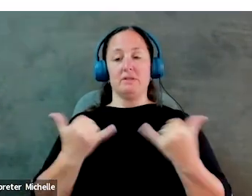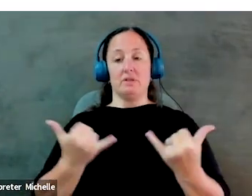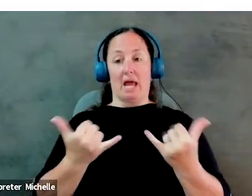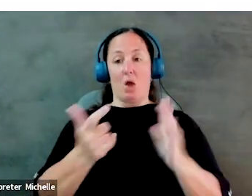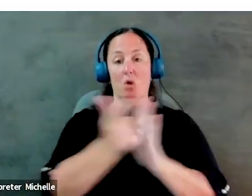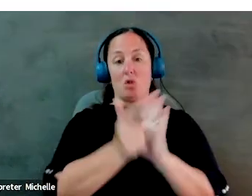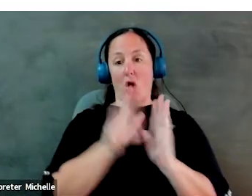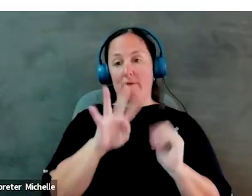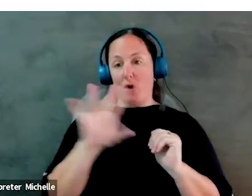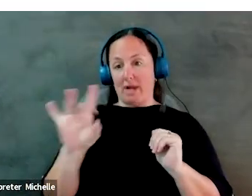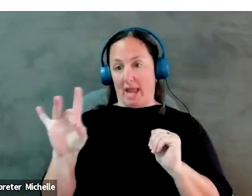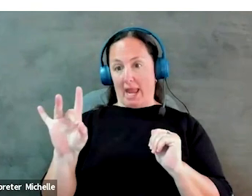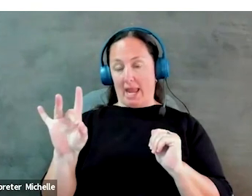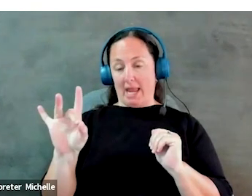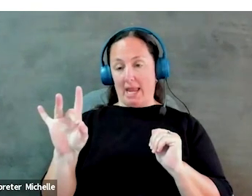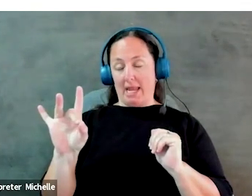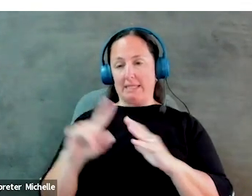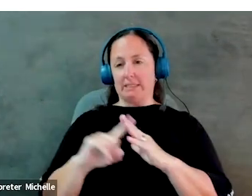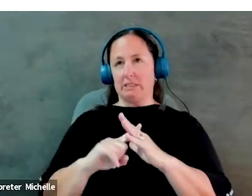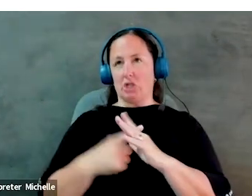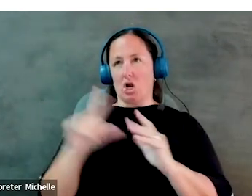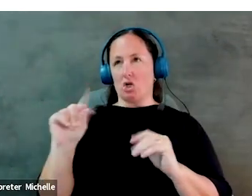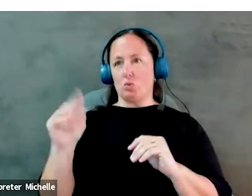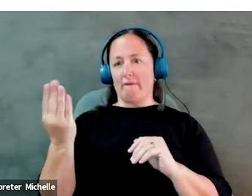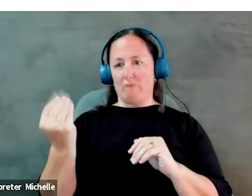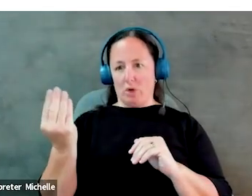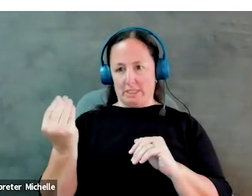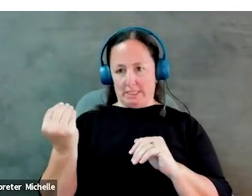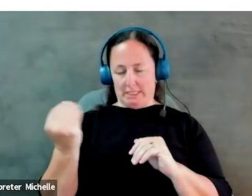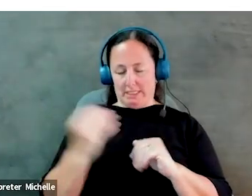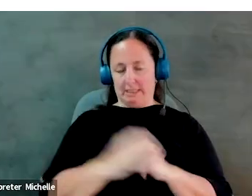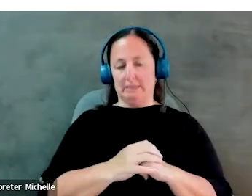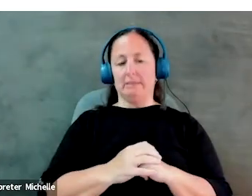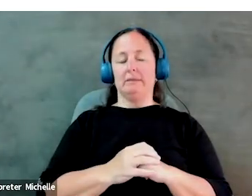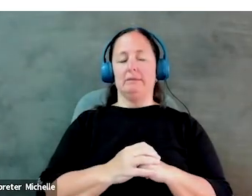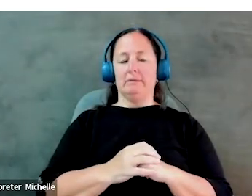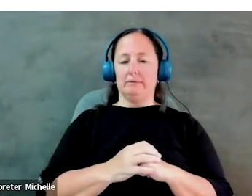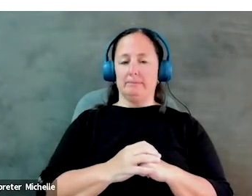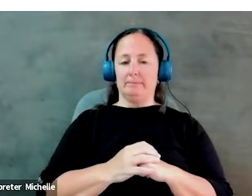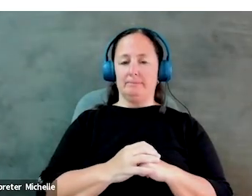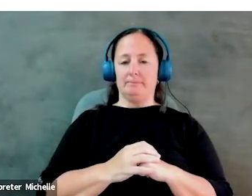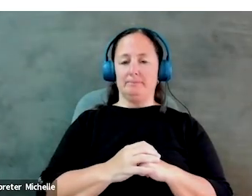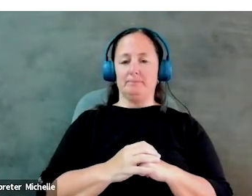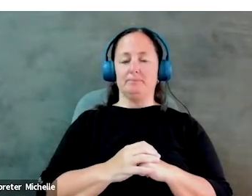Now, this law or this rule, which was published in 2014,